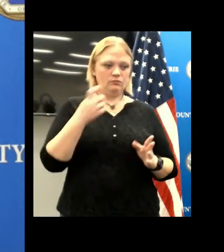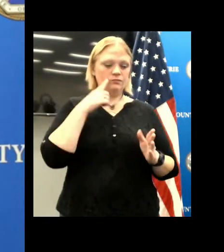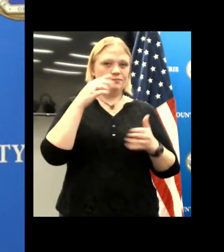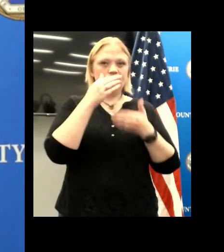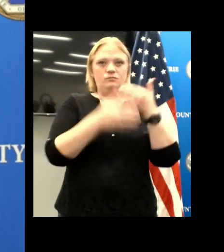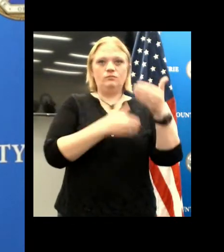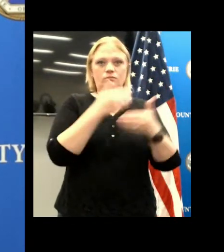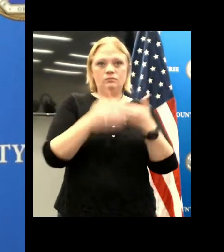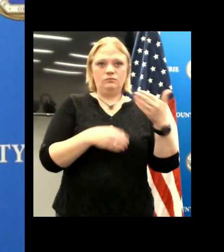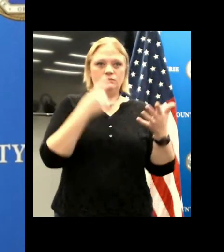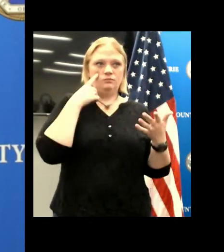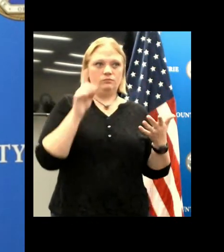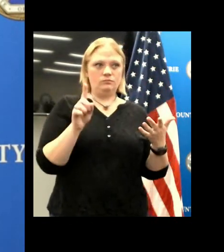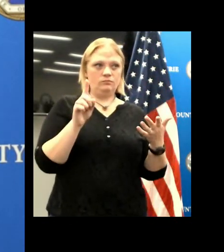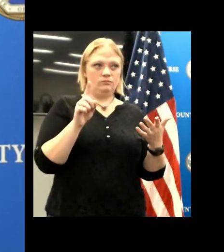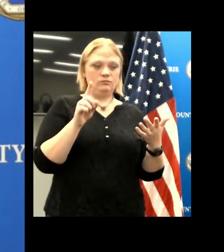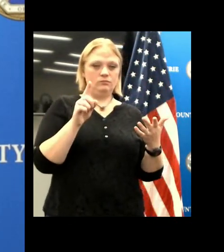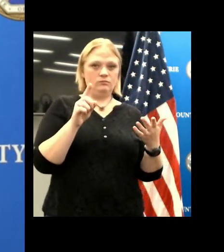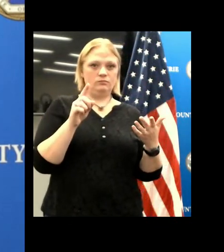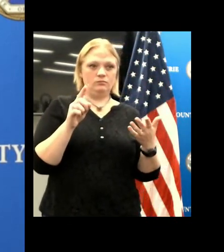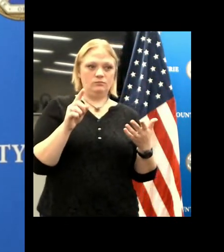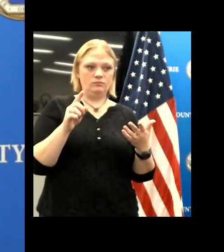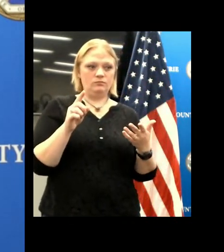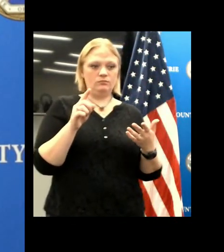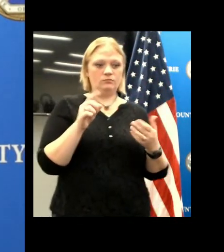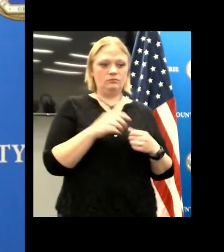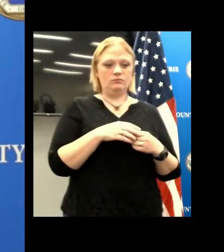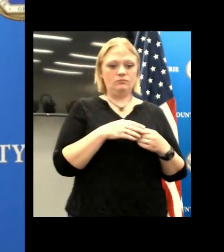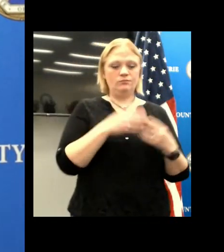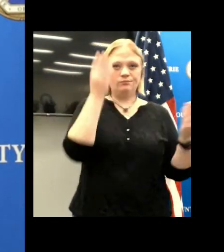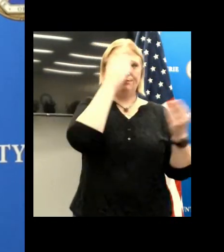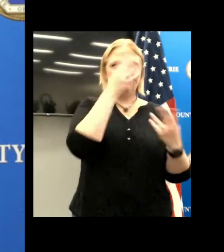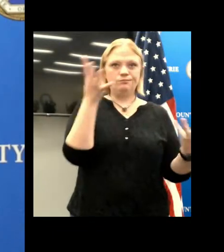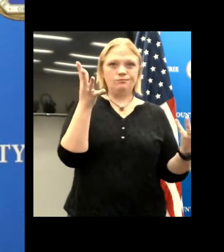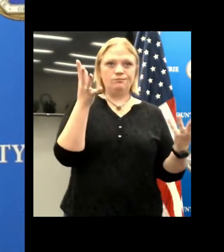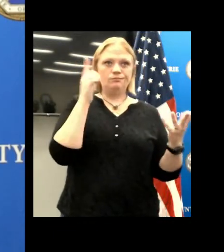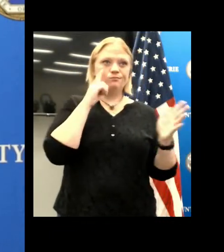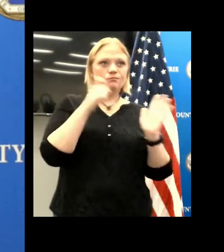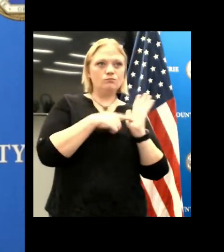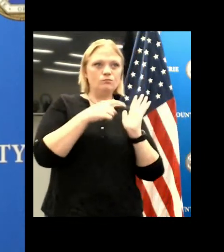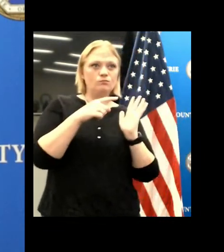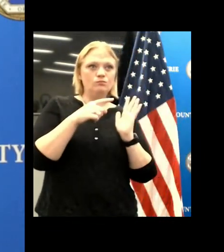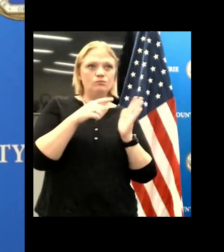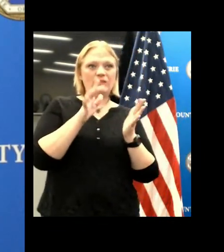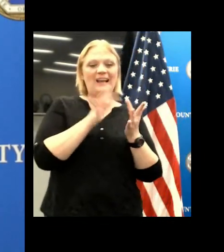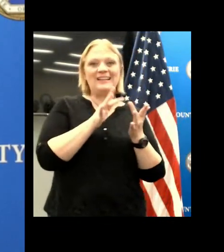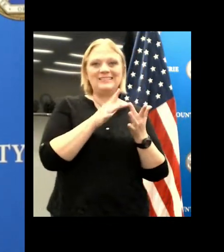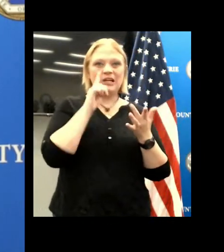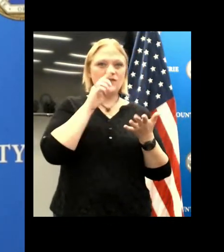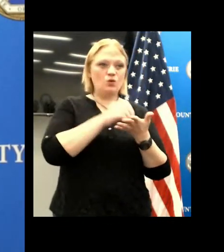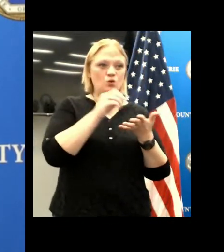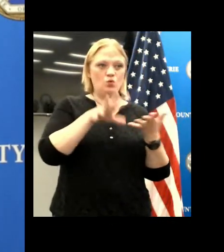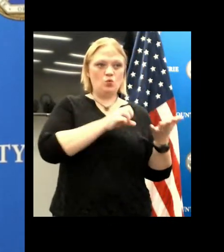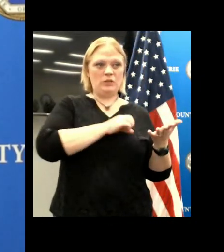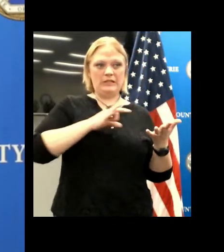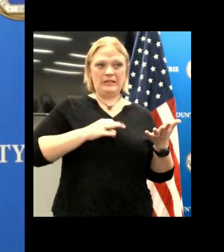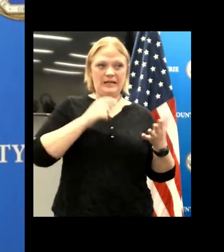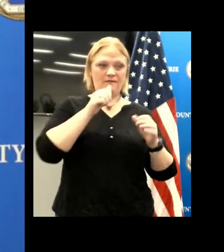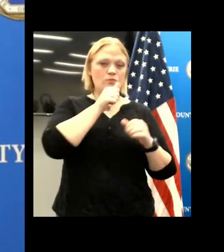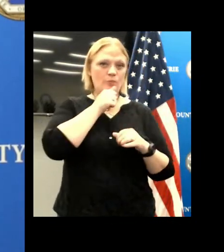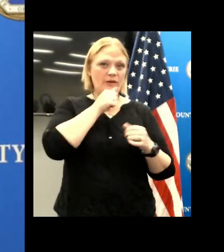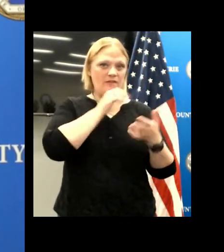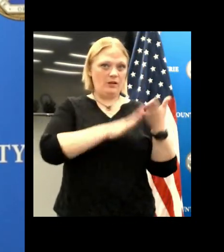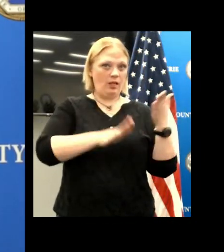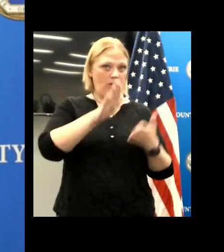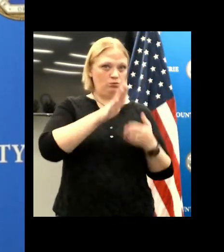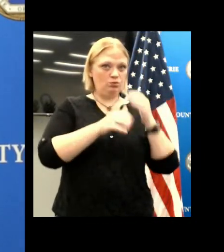for notifying contacts for students and staff in private colleges?